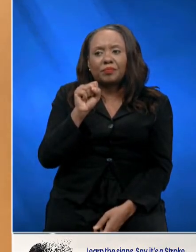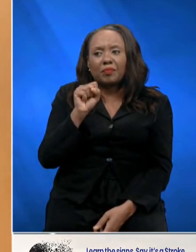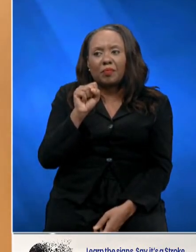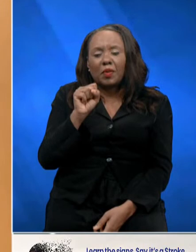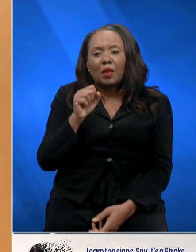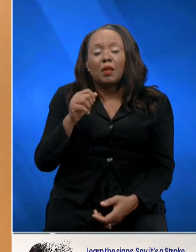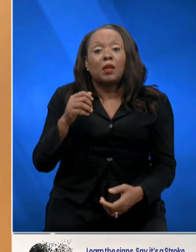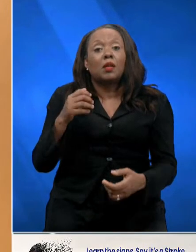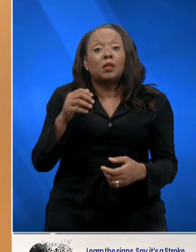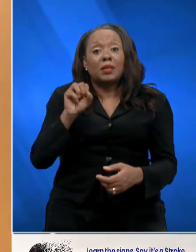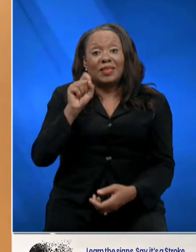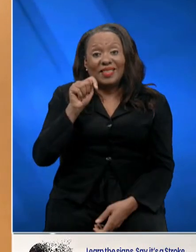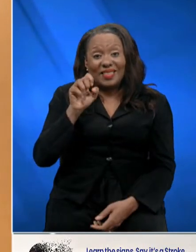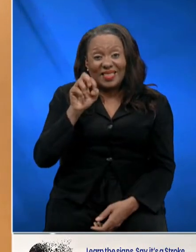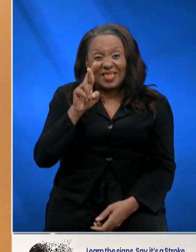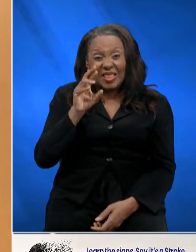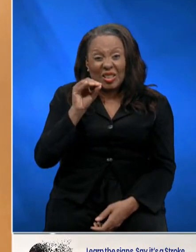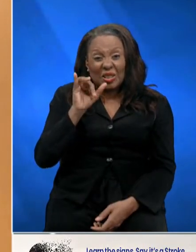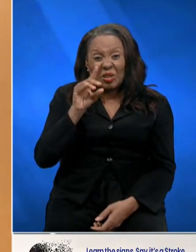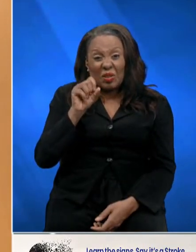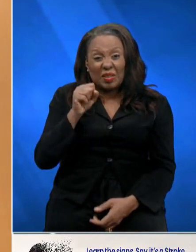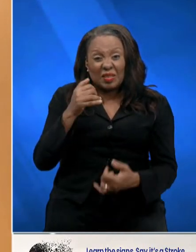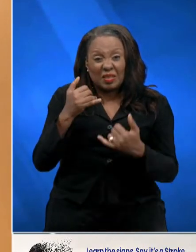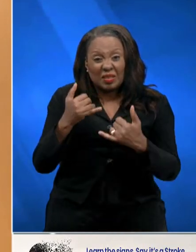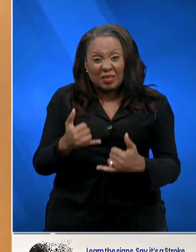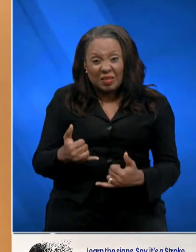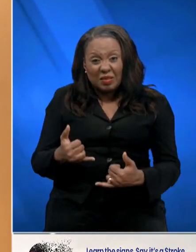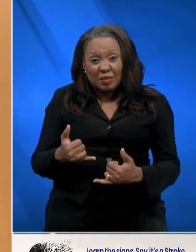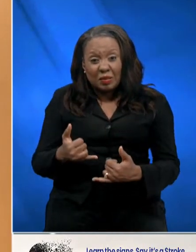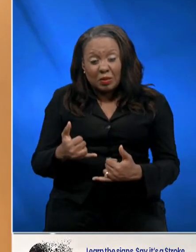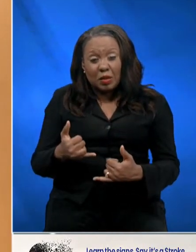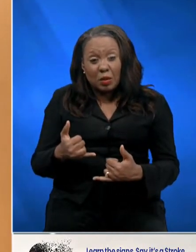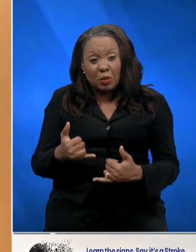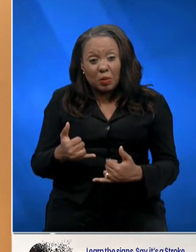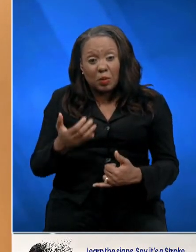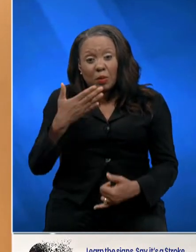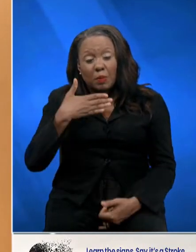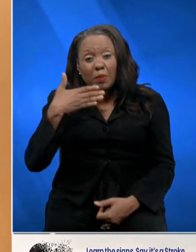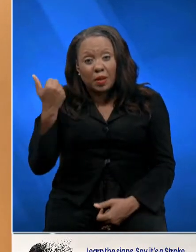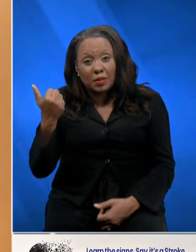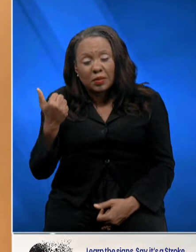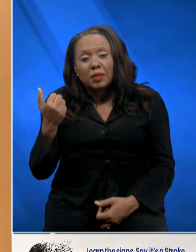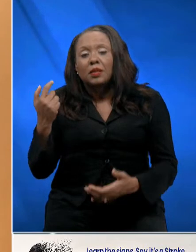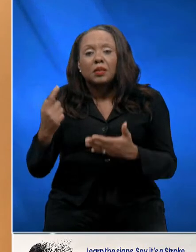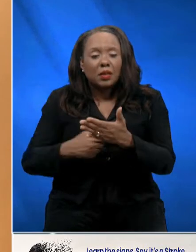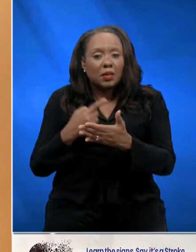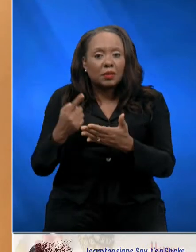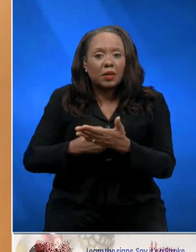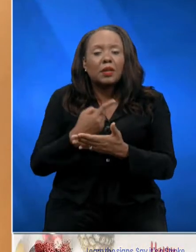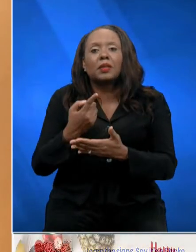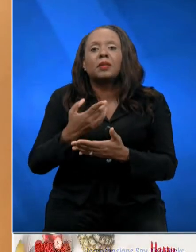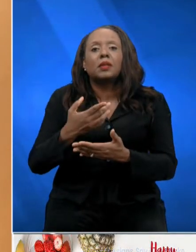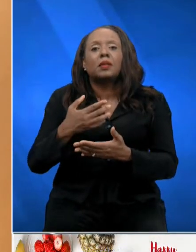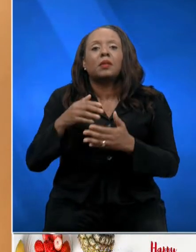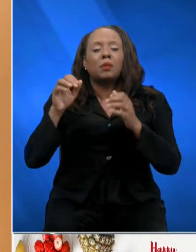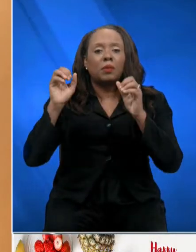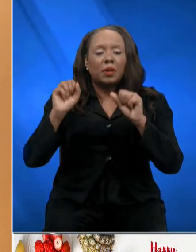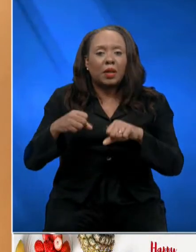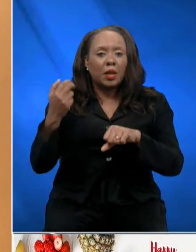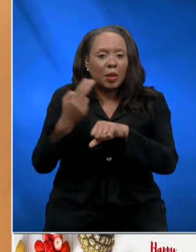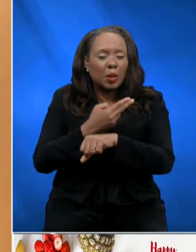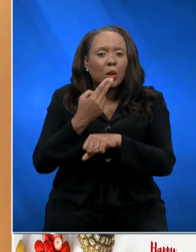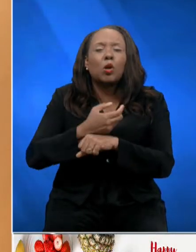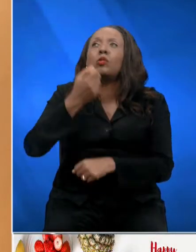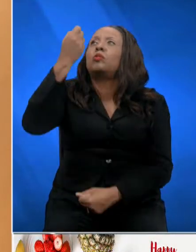pressure. And if it does go up, we can usually treat it with drops in most cases